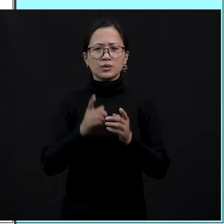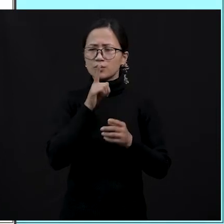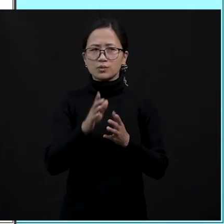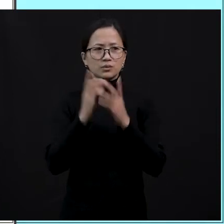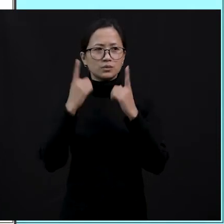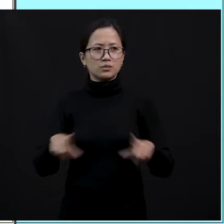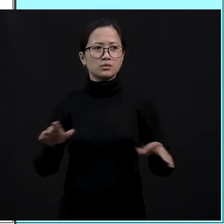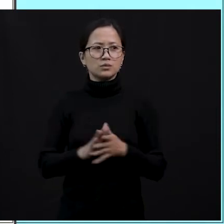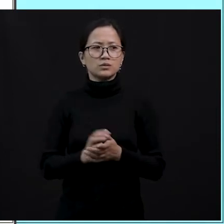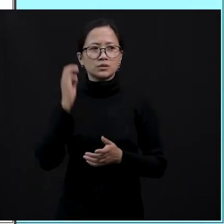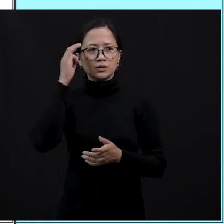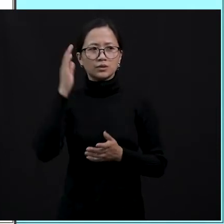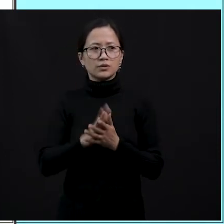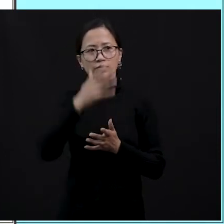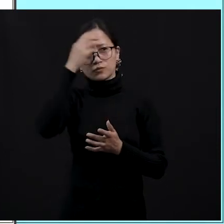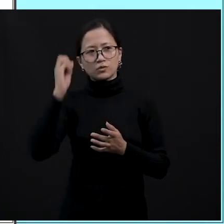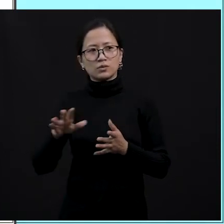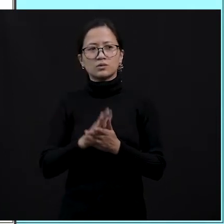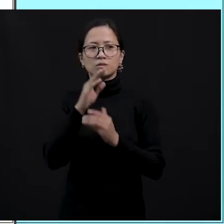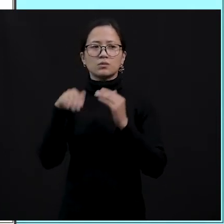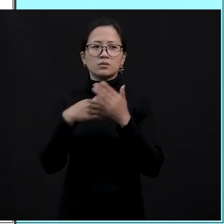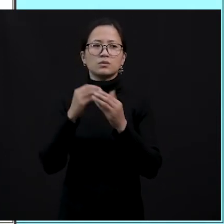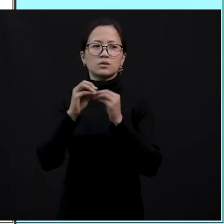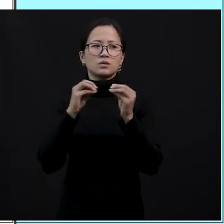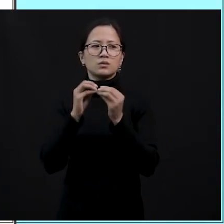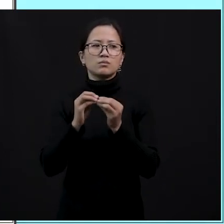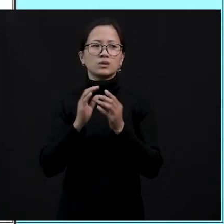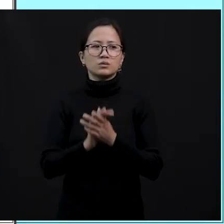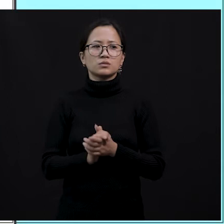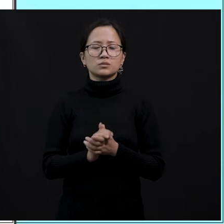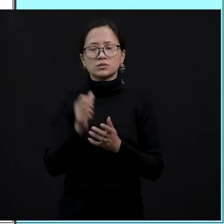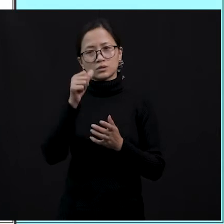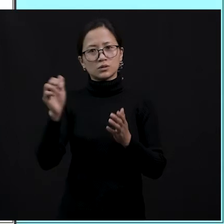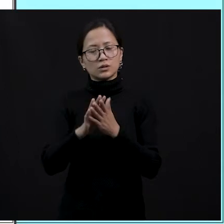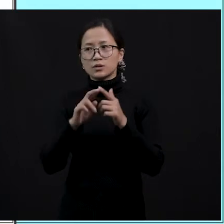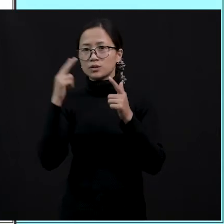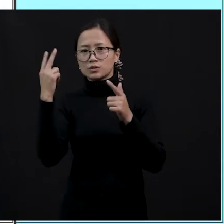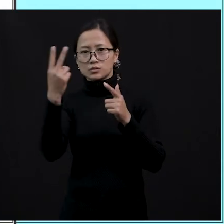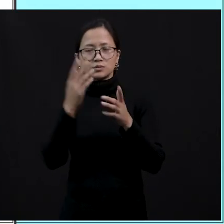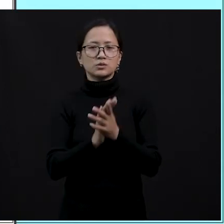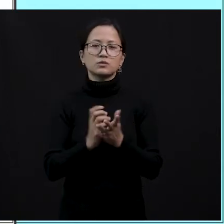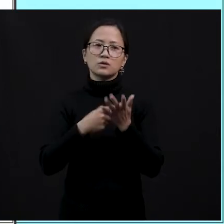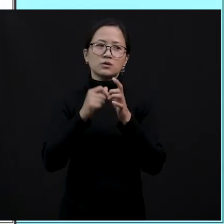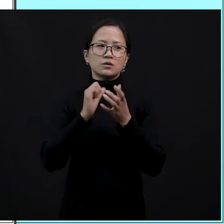Ranchi? He never did went to Ranchi, but he fell into a